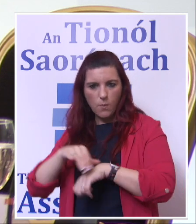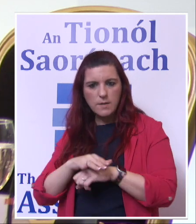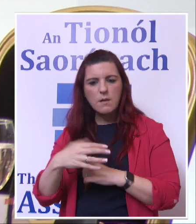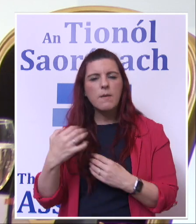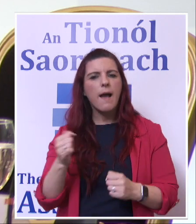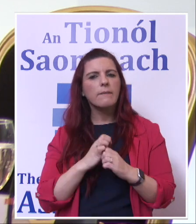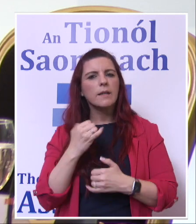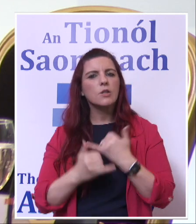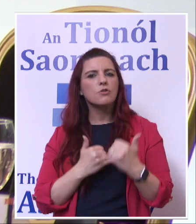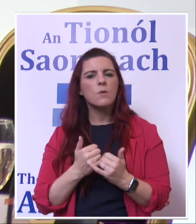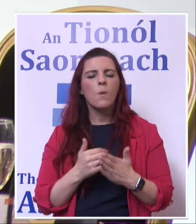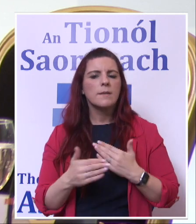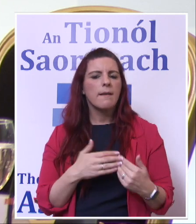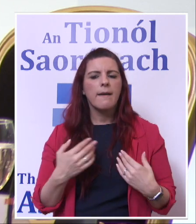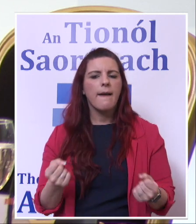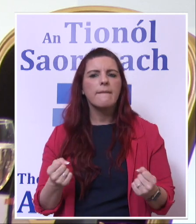call the